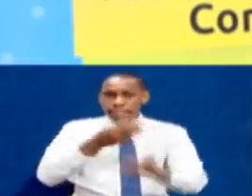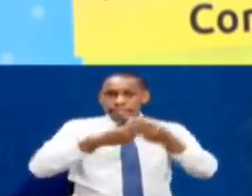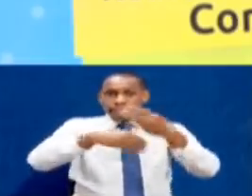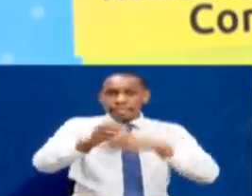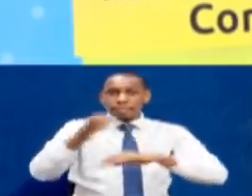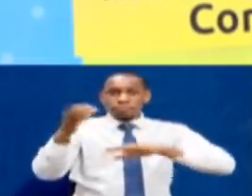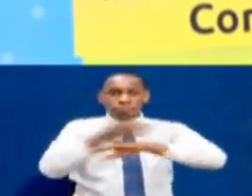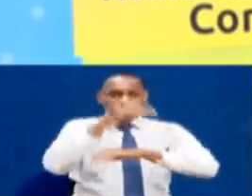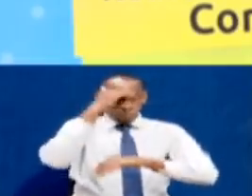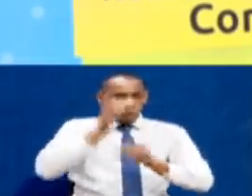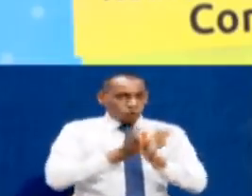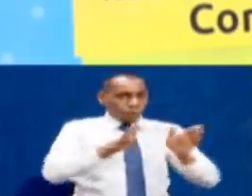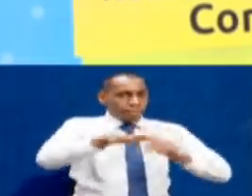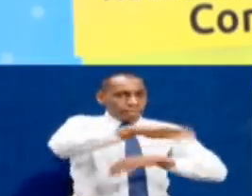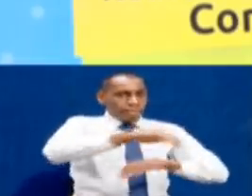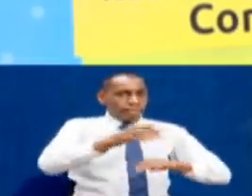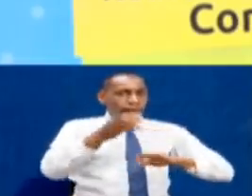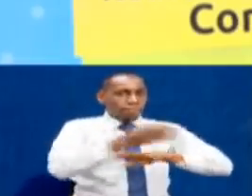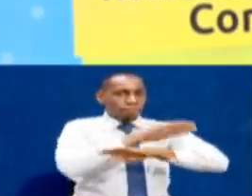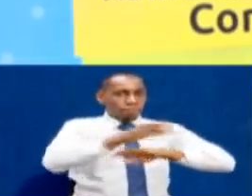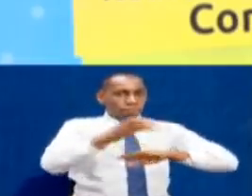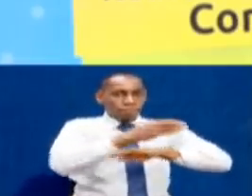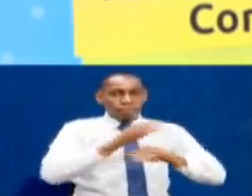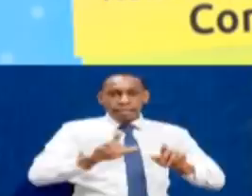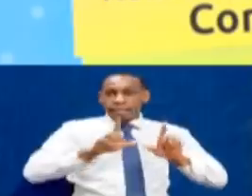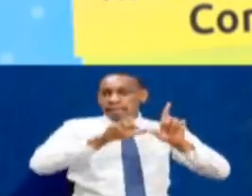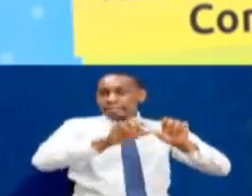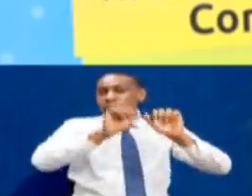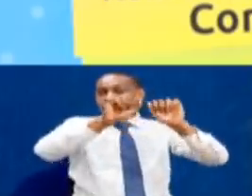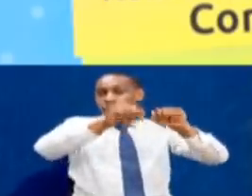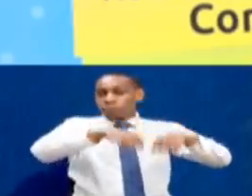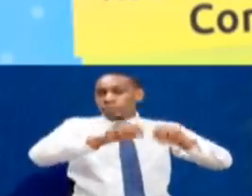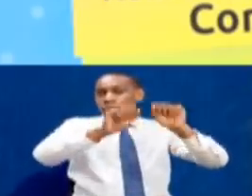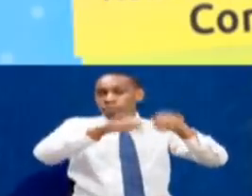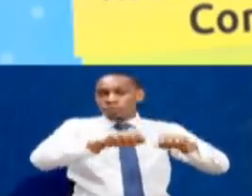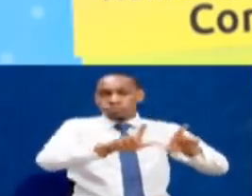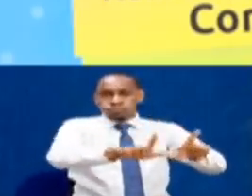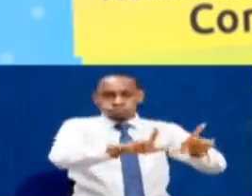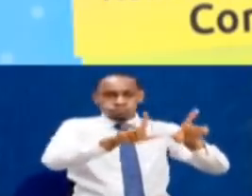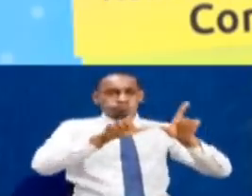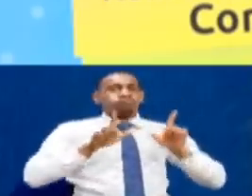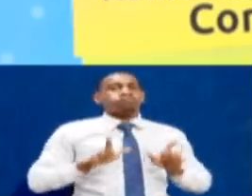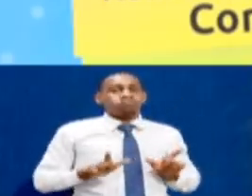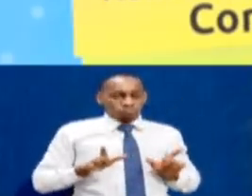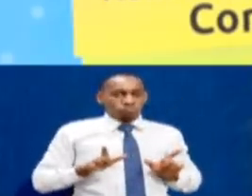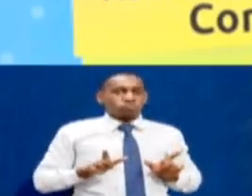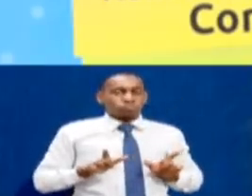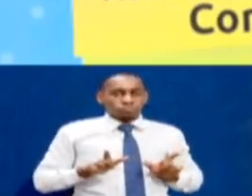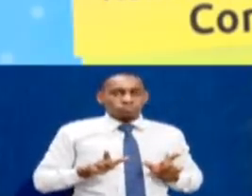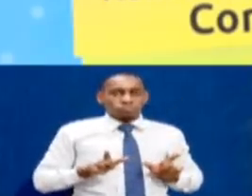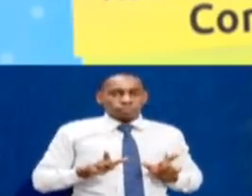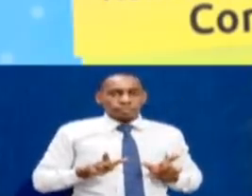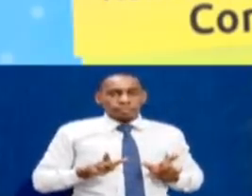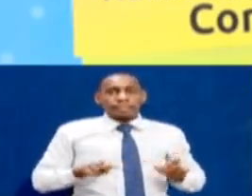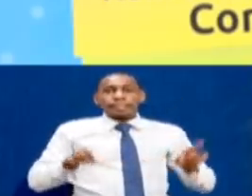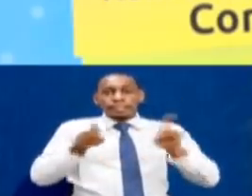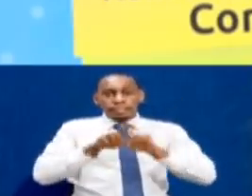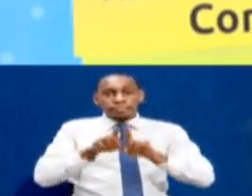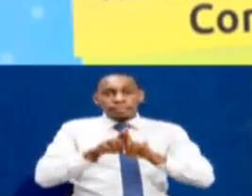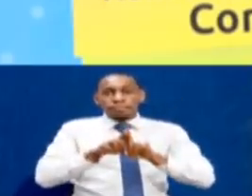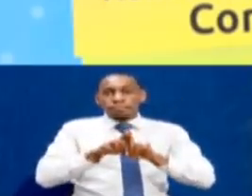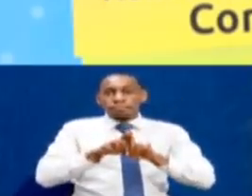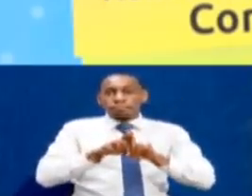selling alcohol, opening a bar, your license is likely to be withdrawn, and for that